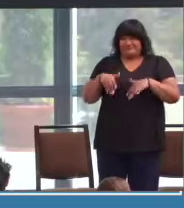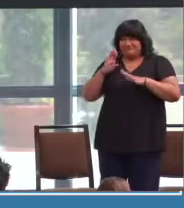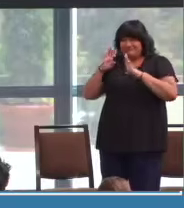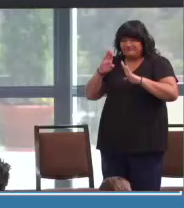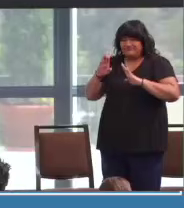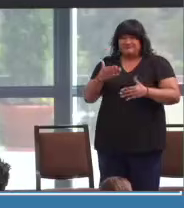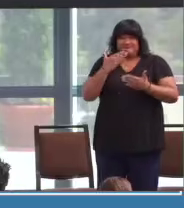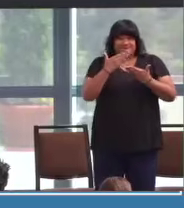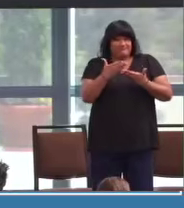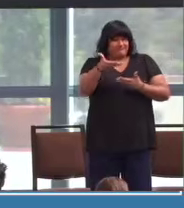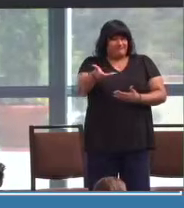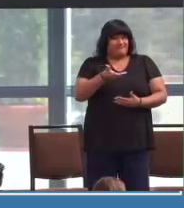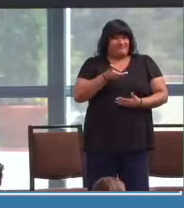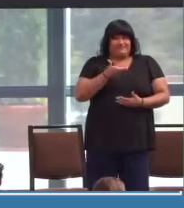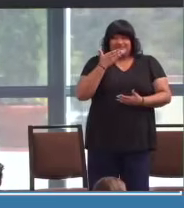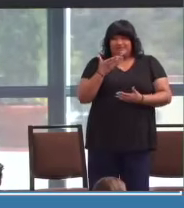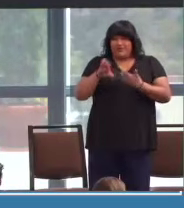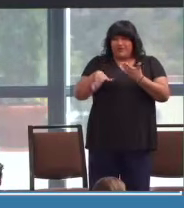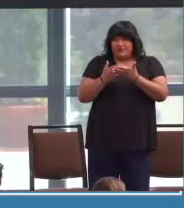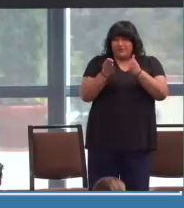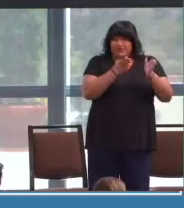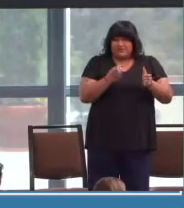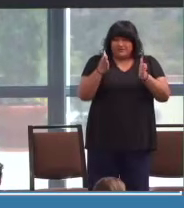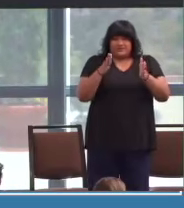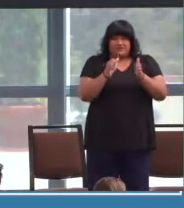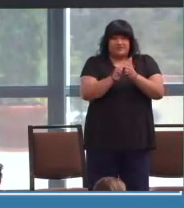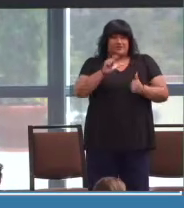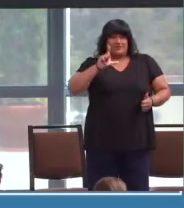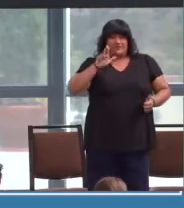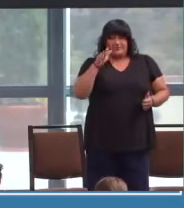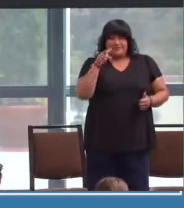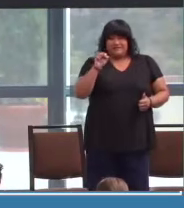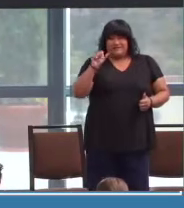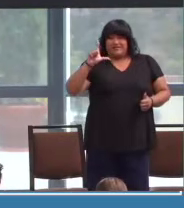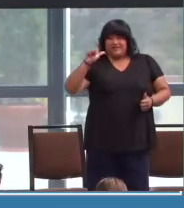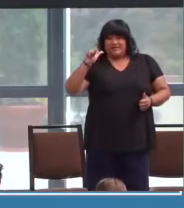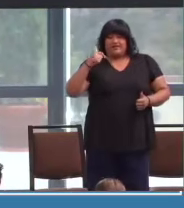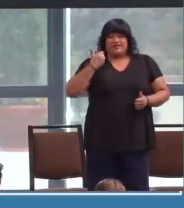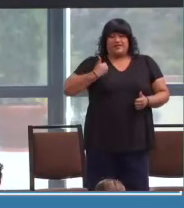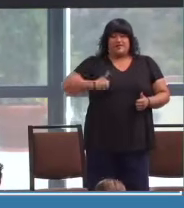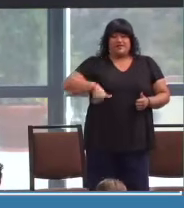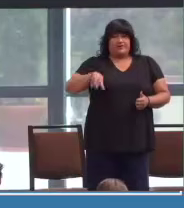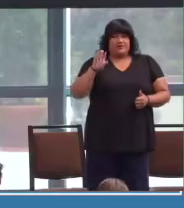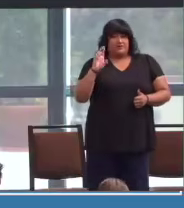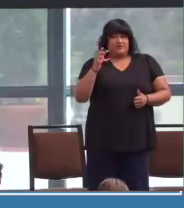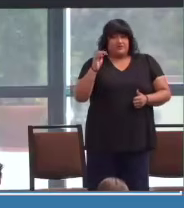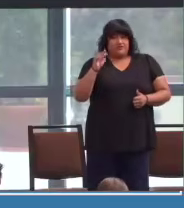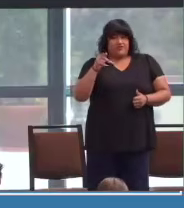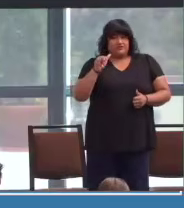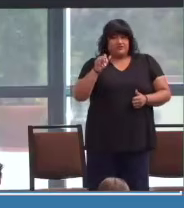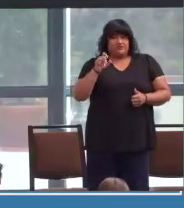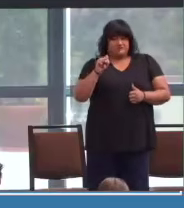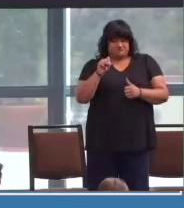Thank you for having me. I want to thank the organizers of Lupus LA. And I'm a rheumatologist and I practice